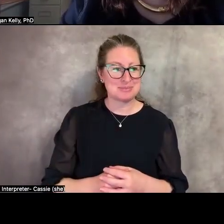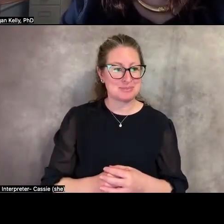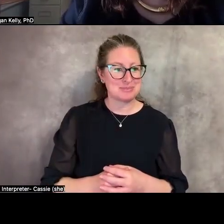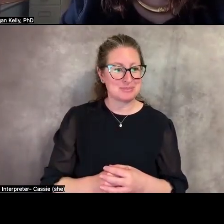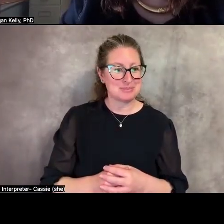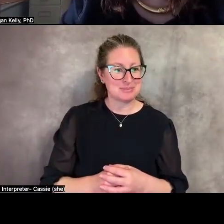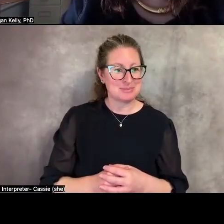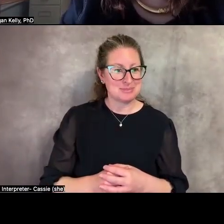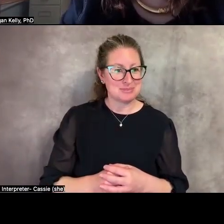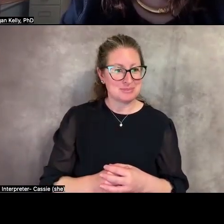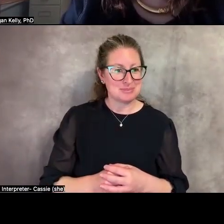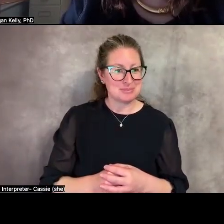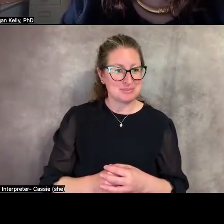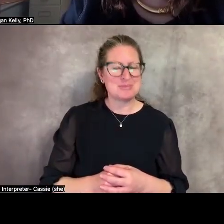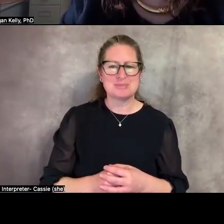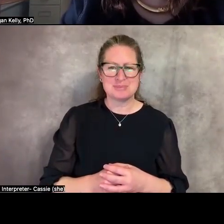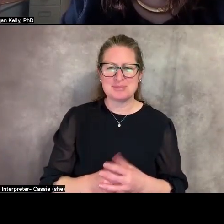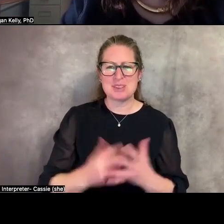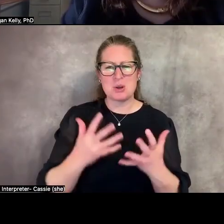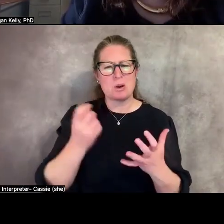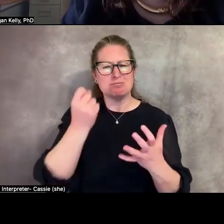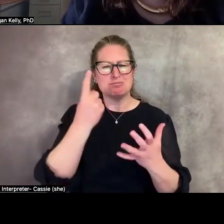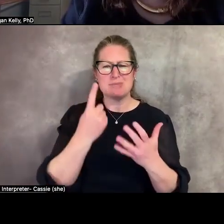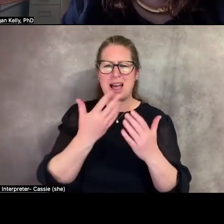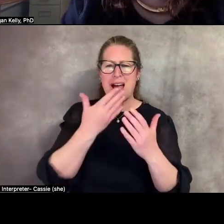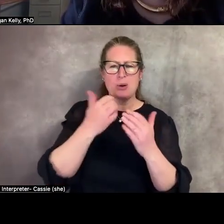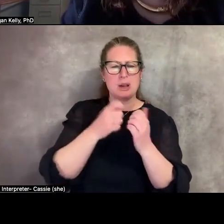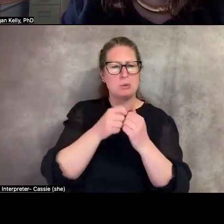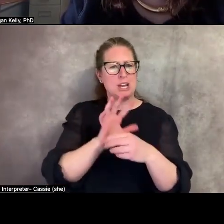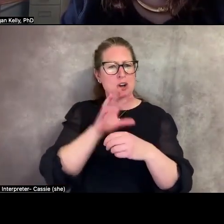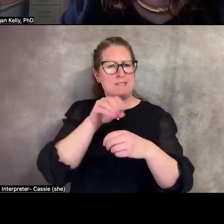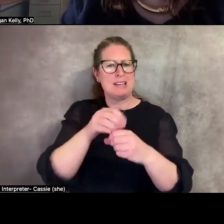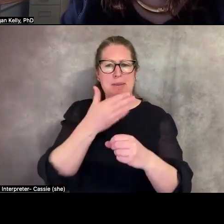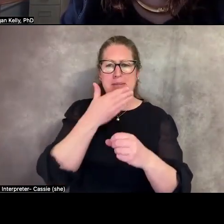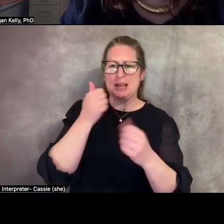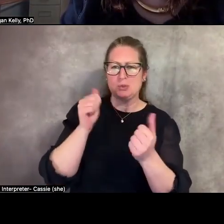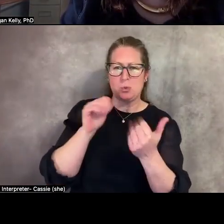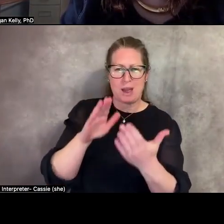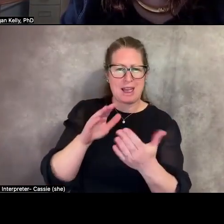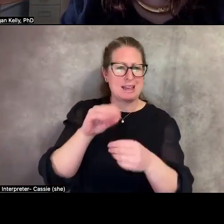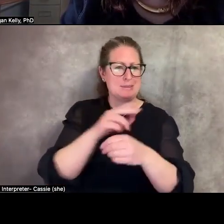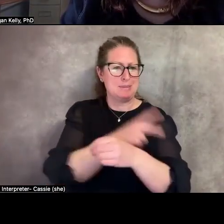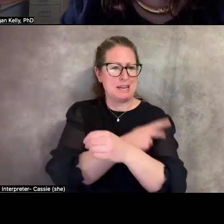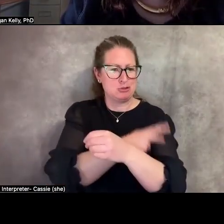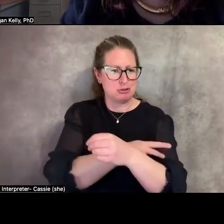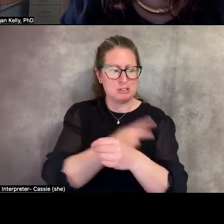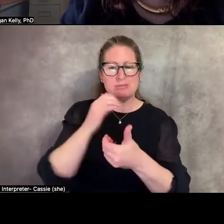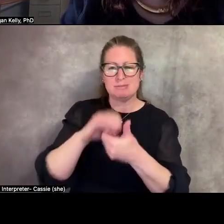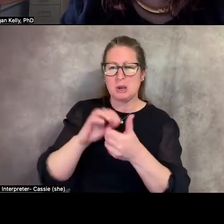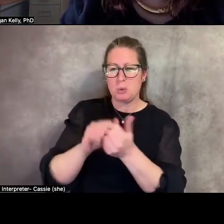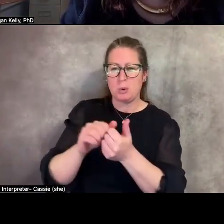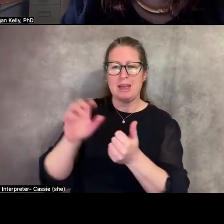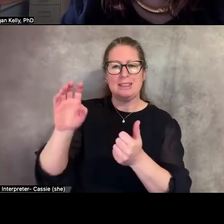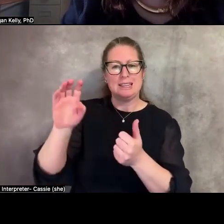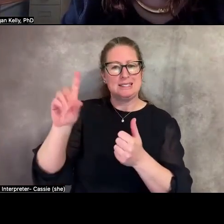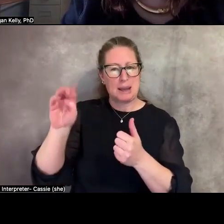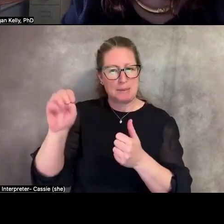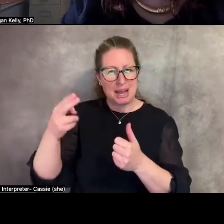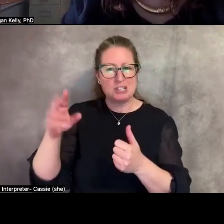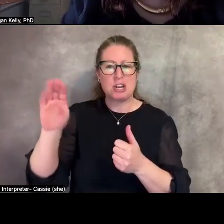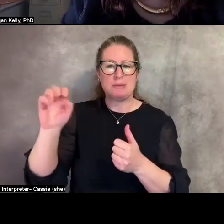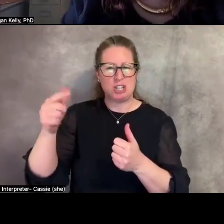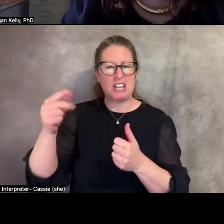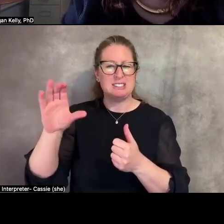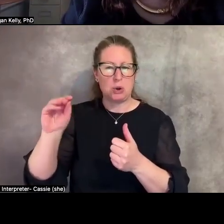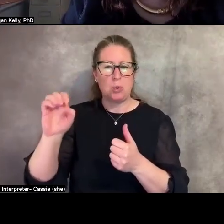So to understand how to best intervene on the inpatient units, we partnered with DMH and the MGH-COE to hear directly